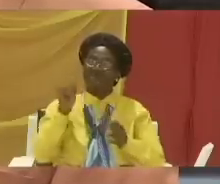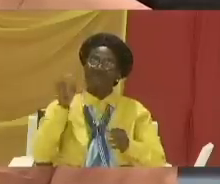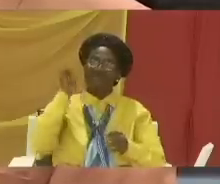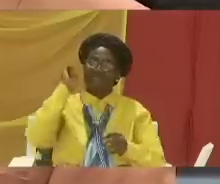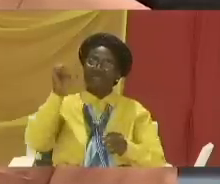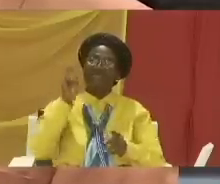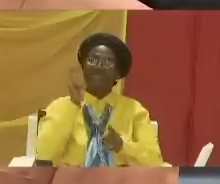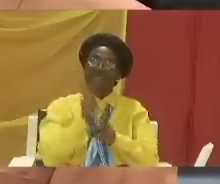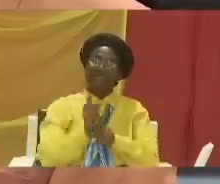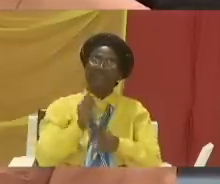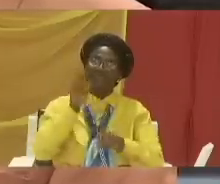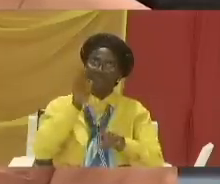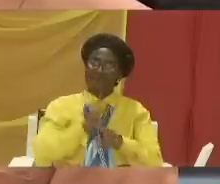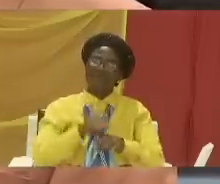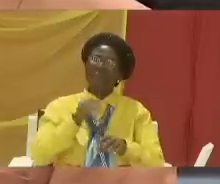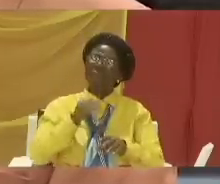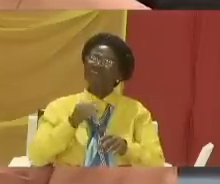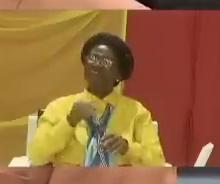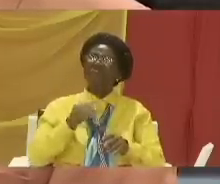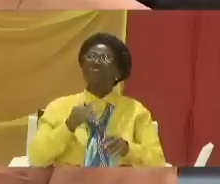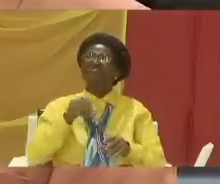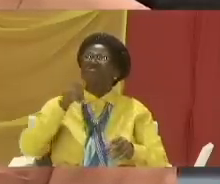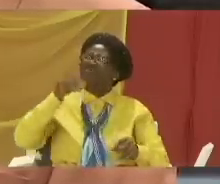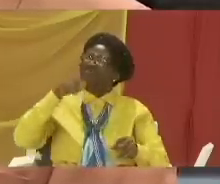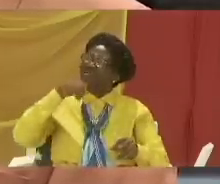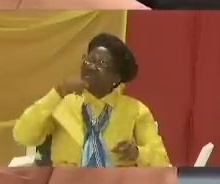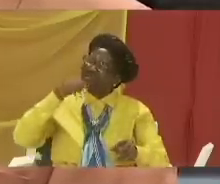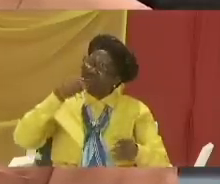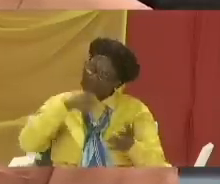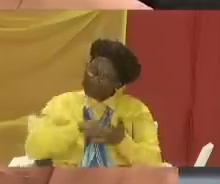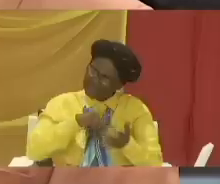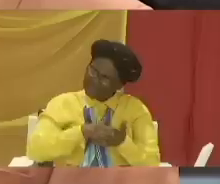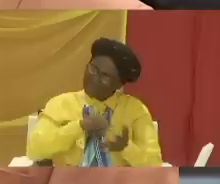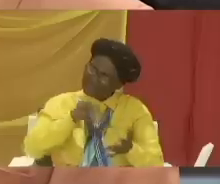new, something new, something new in the prayer.